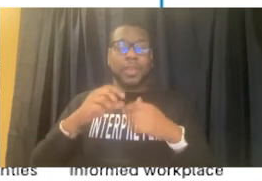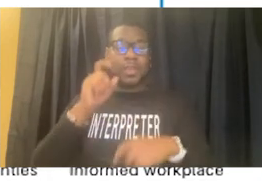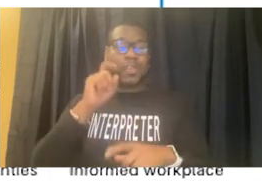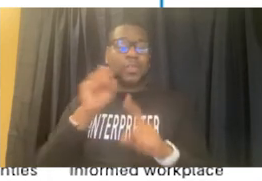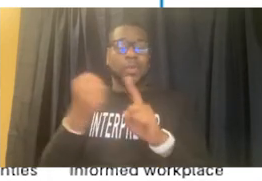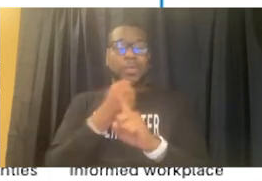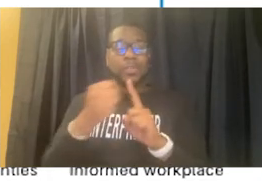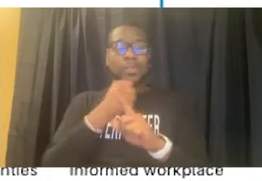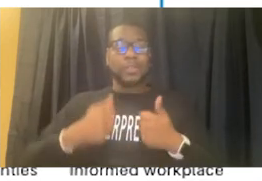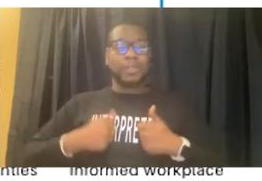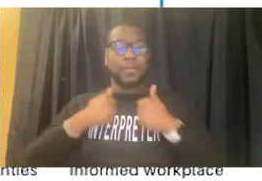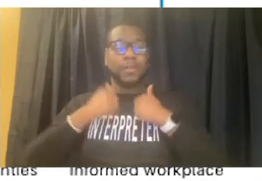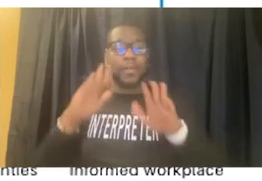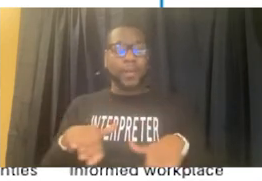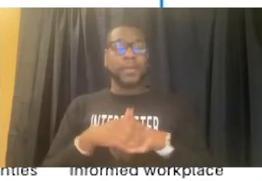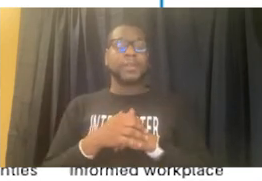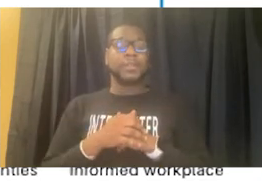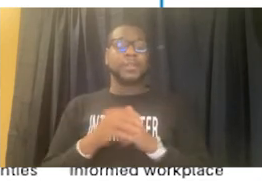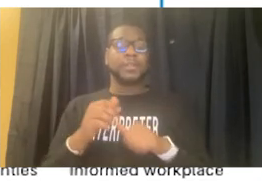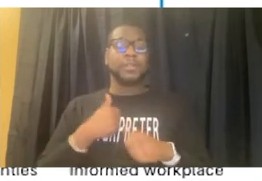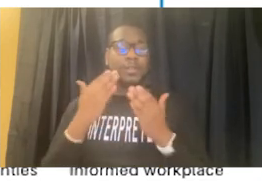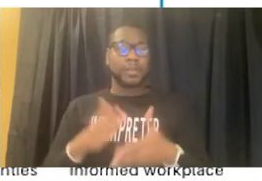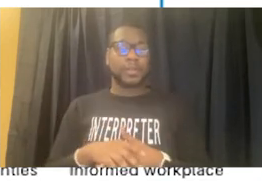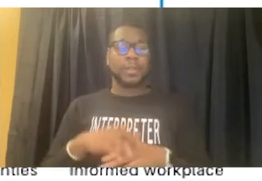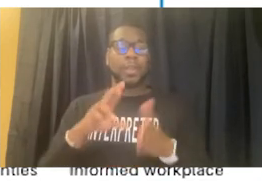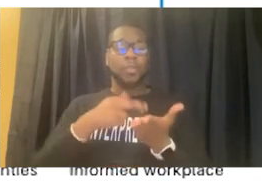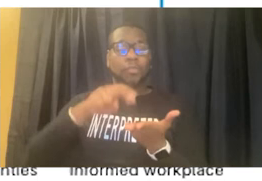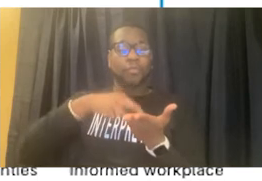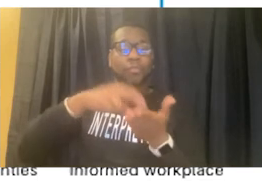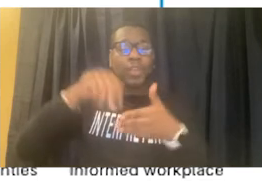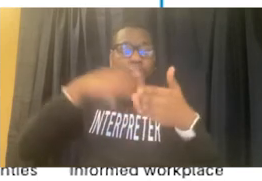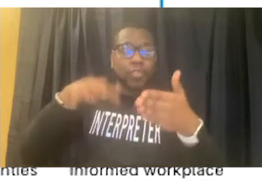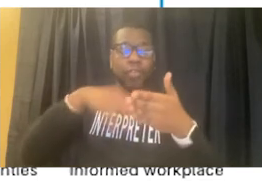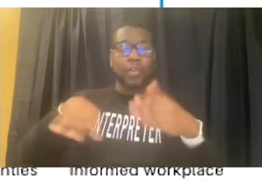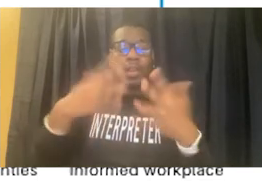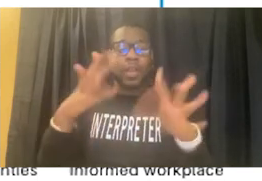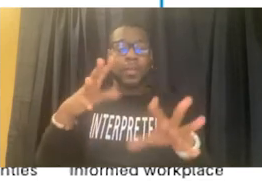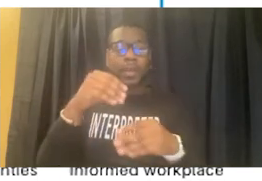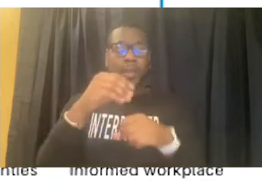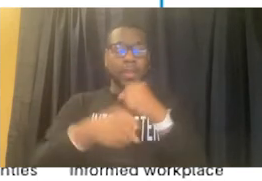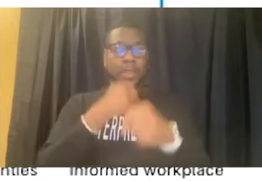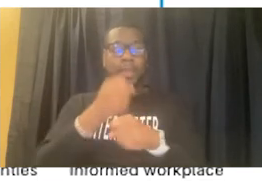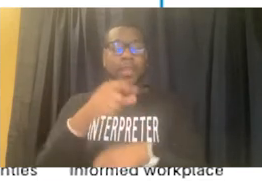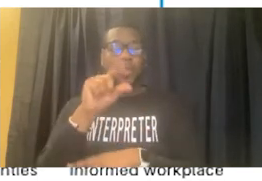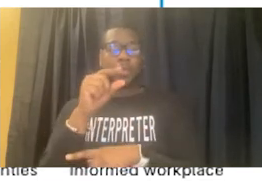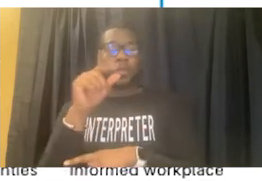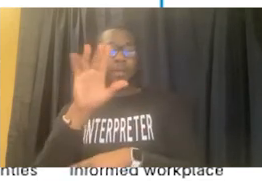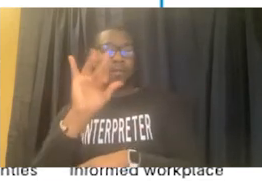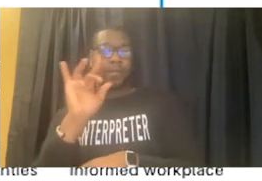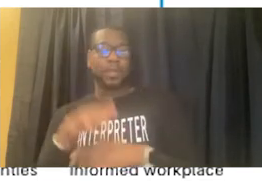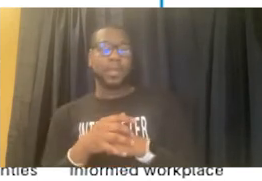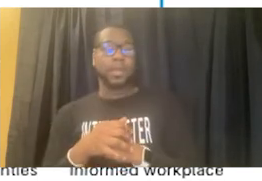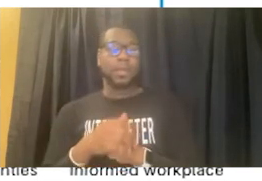with accompaniments. And there was a research study done in 2015 where medical providers would say that only 6% of their individuals